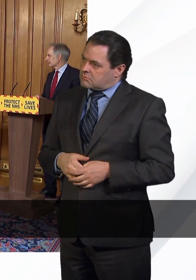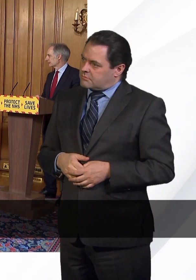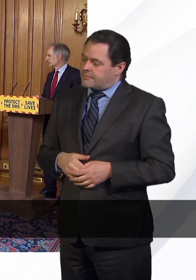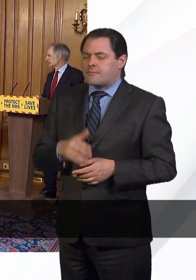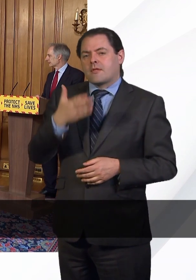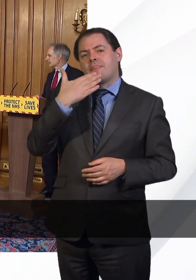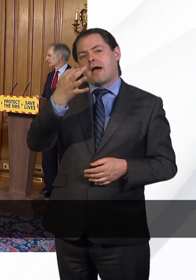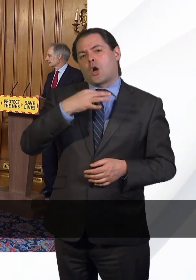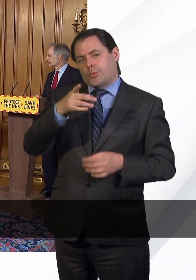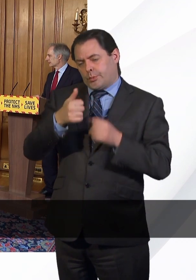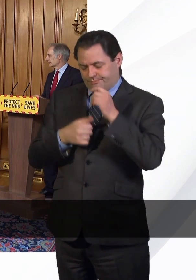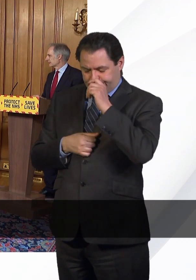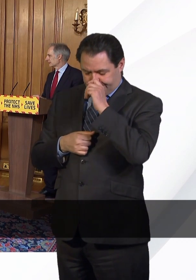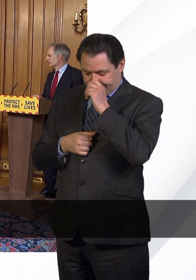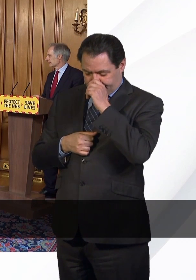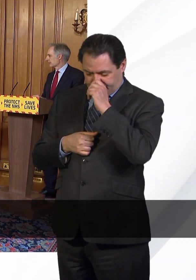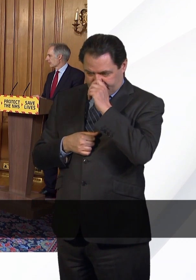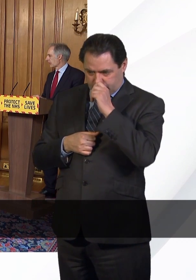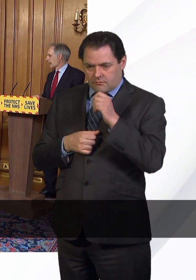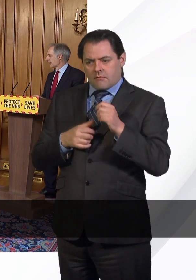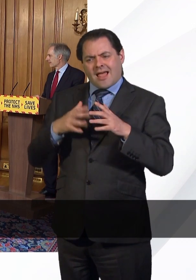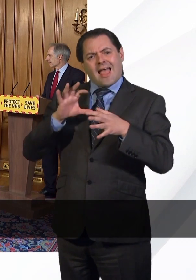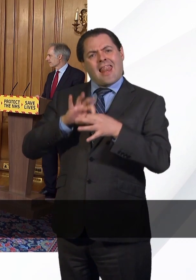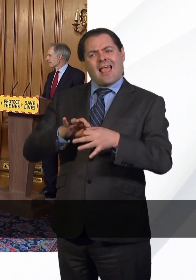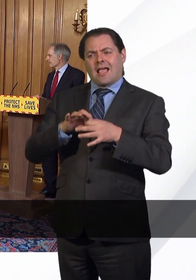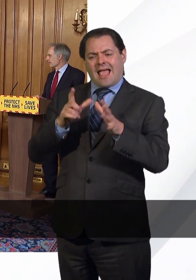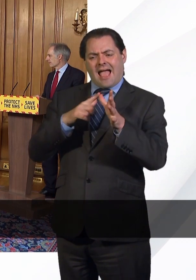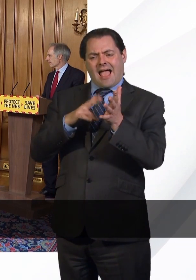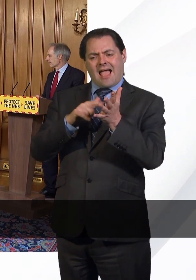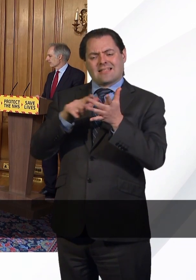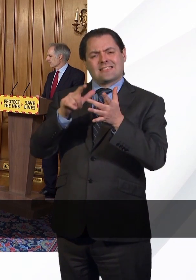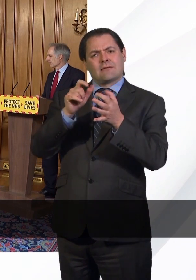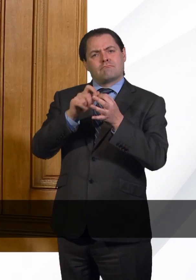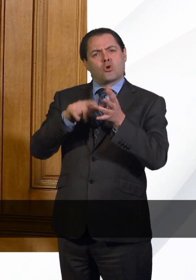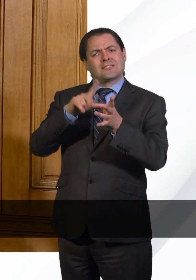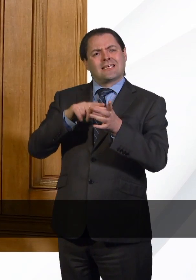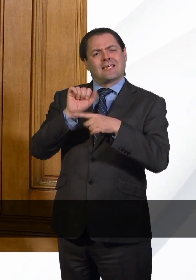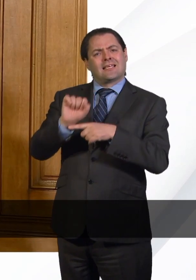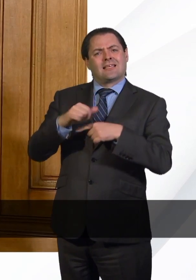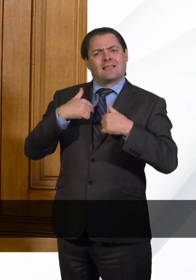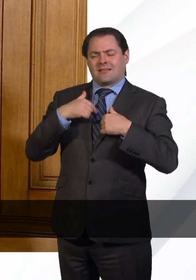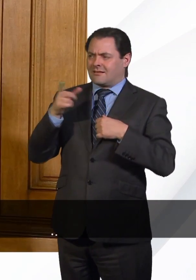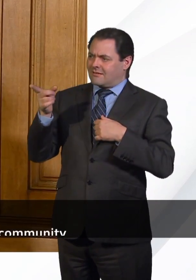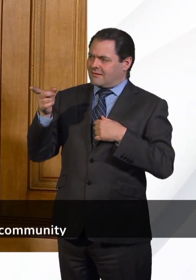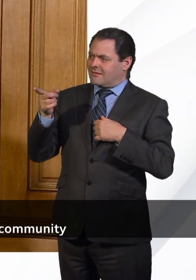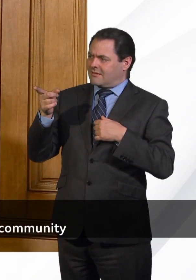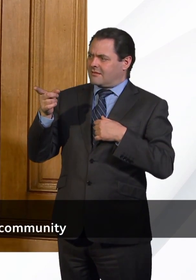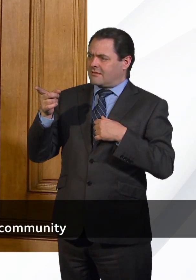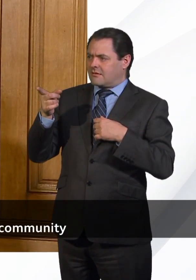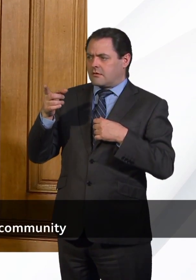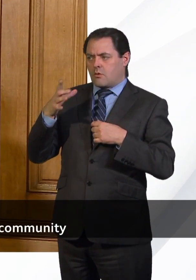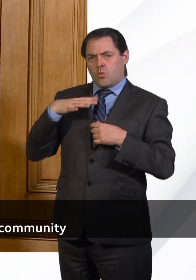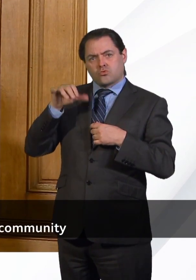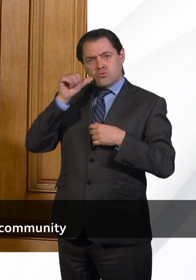question. So on antibodies, one of the things we want to know is when you've